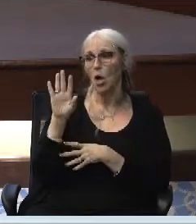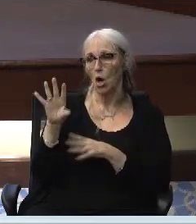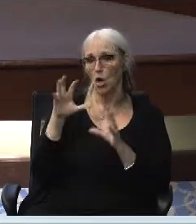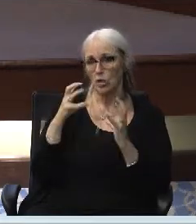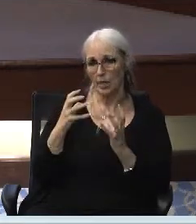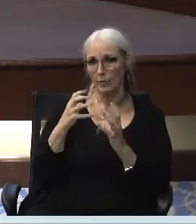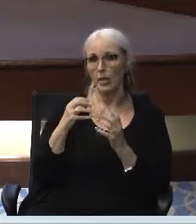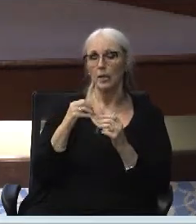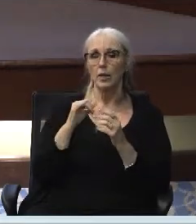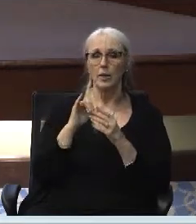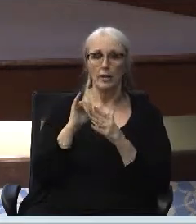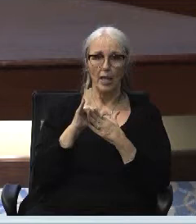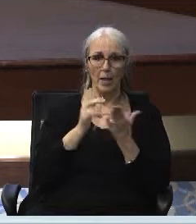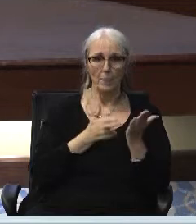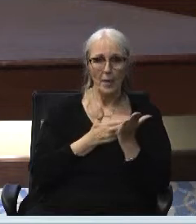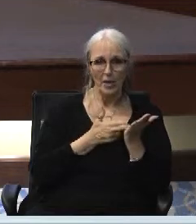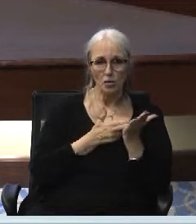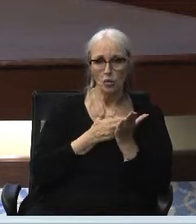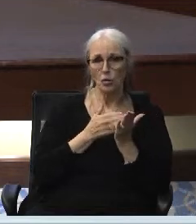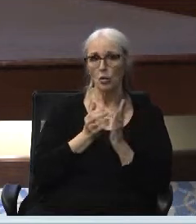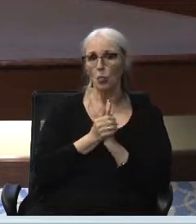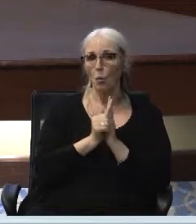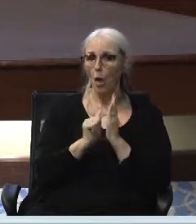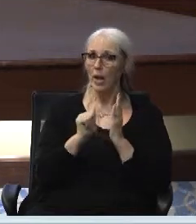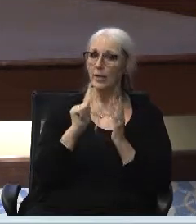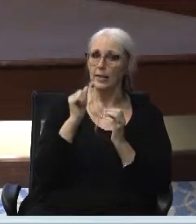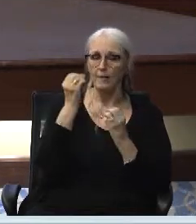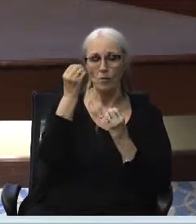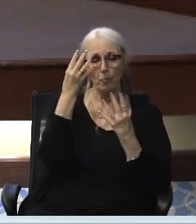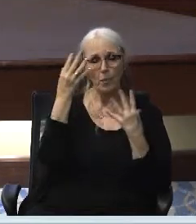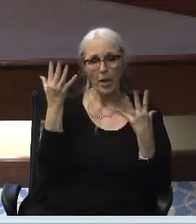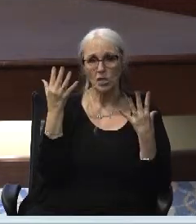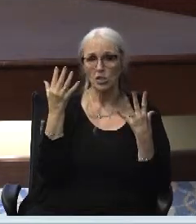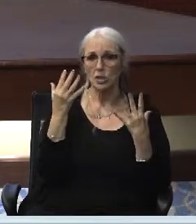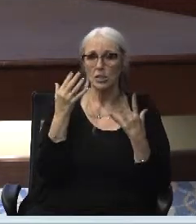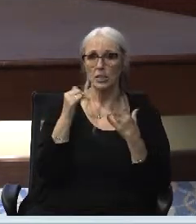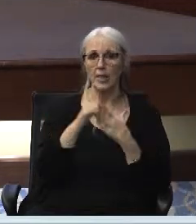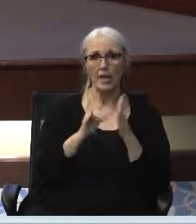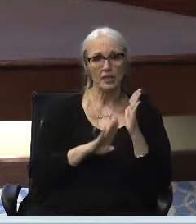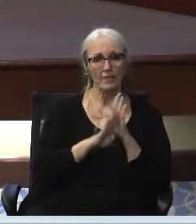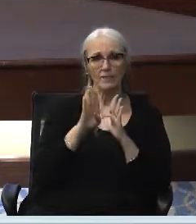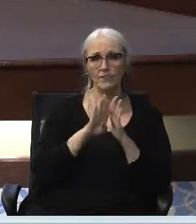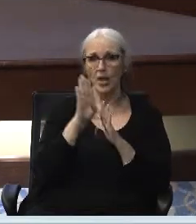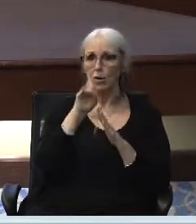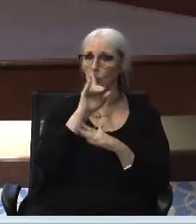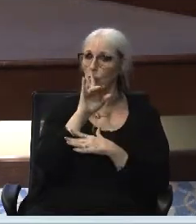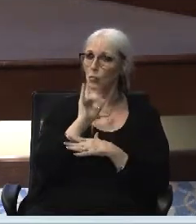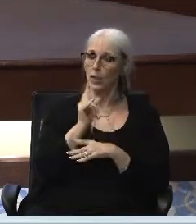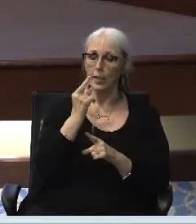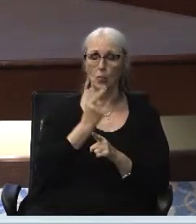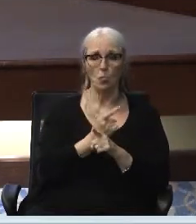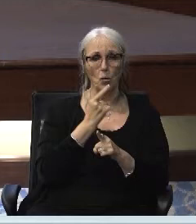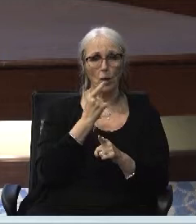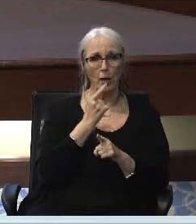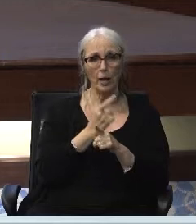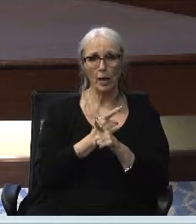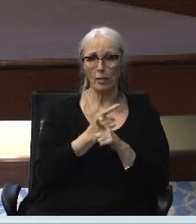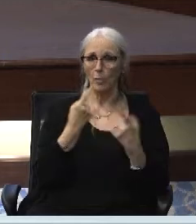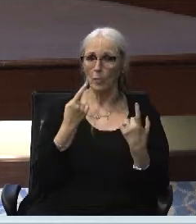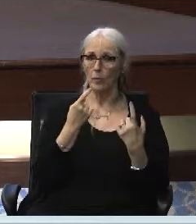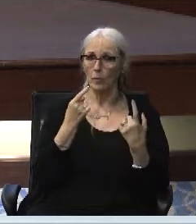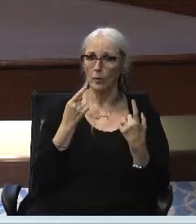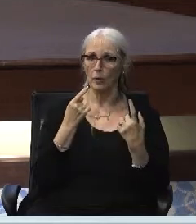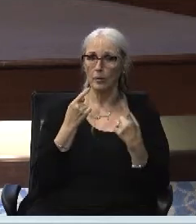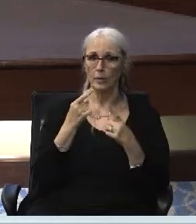this approach ensures that the quality of the information and content being developed is actually accurate and in line with public health